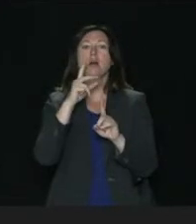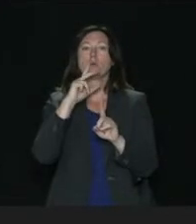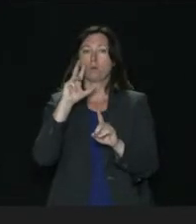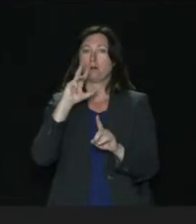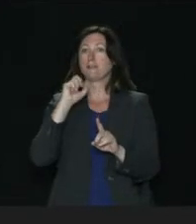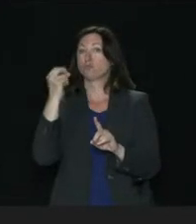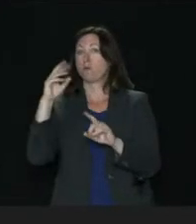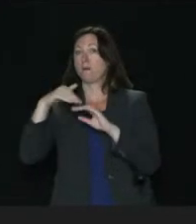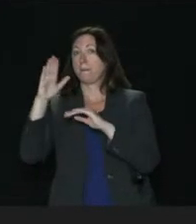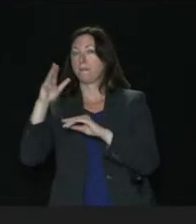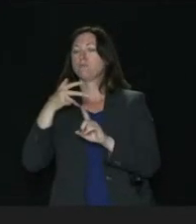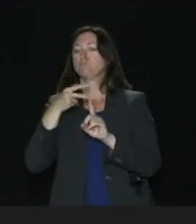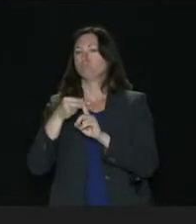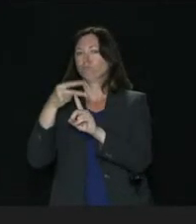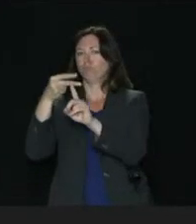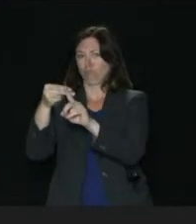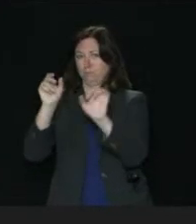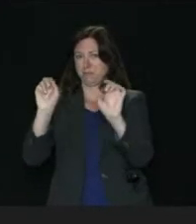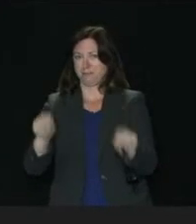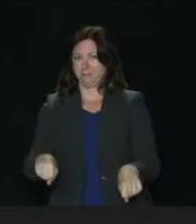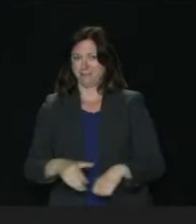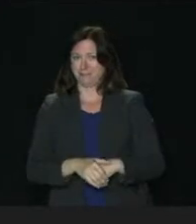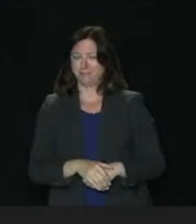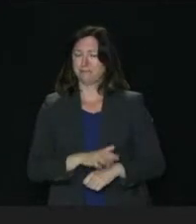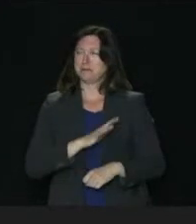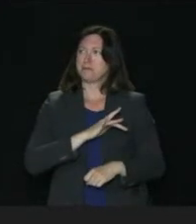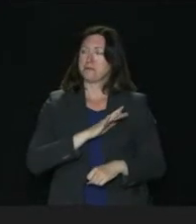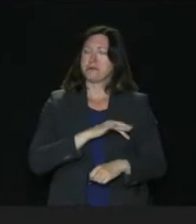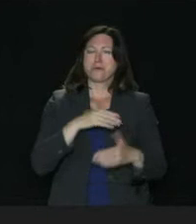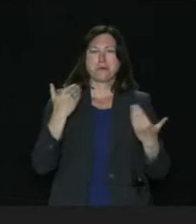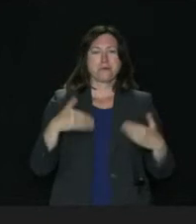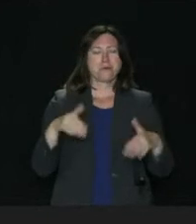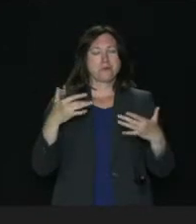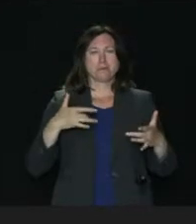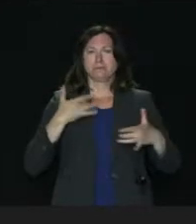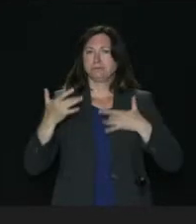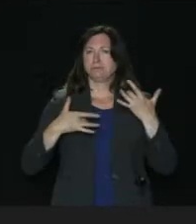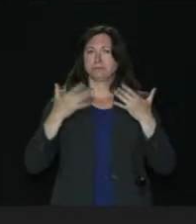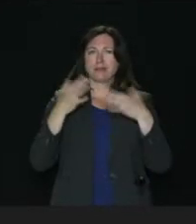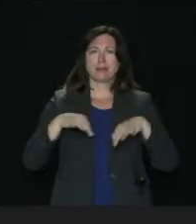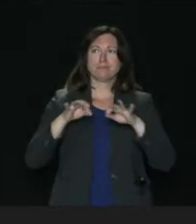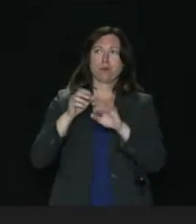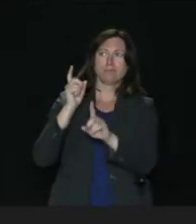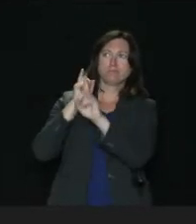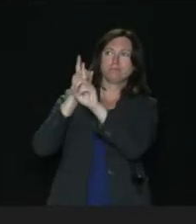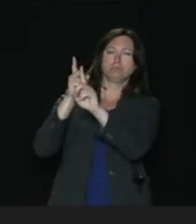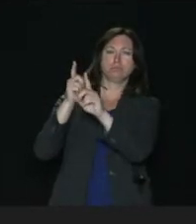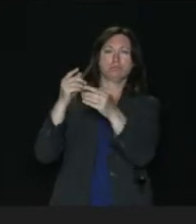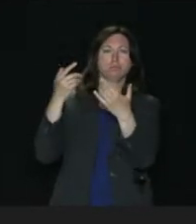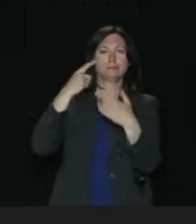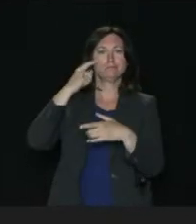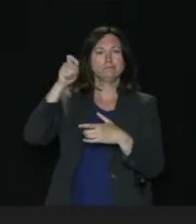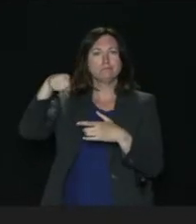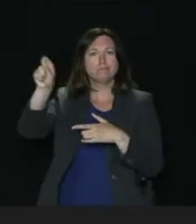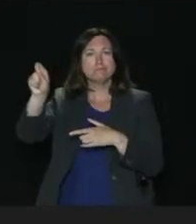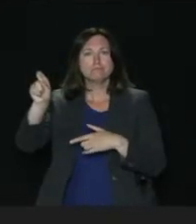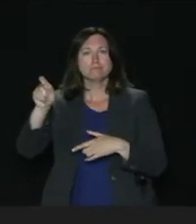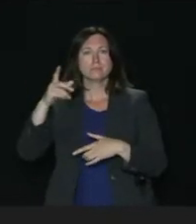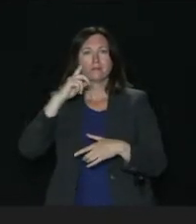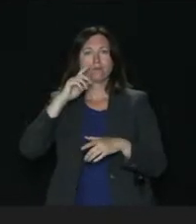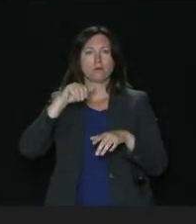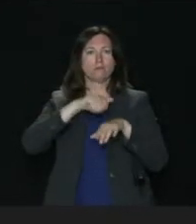up. This achievement is a significant milestone in Canada's COVID-19 vaccine distribution